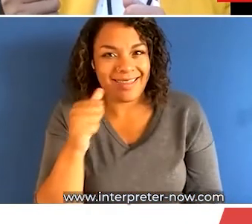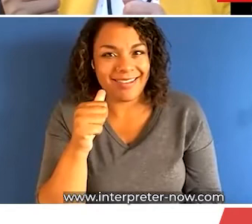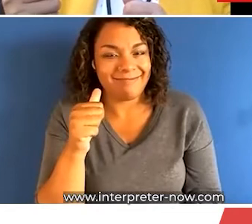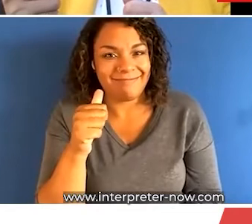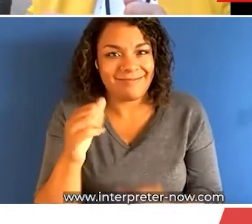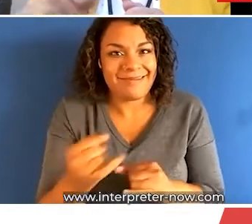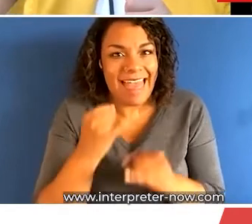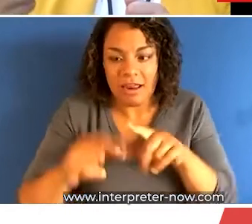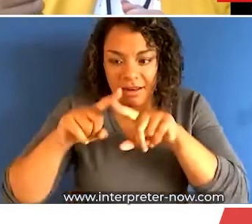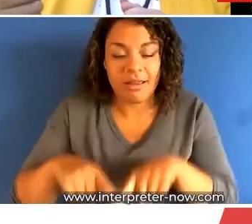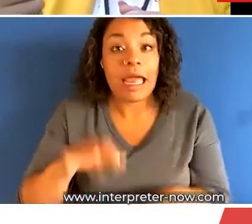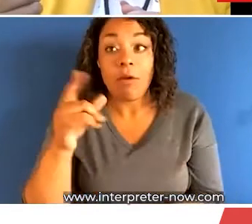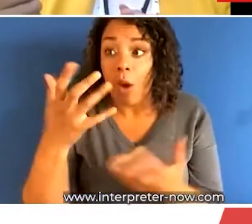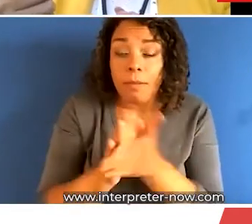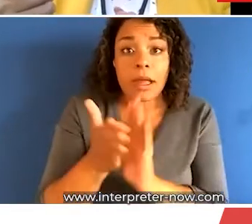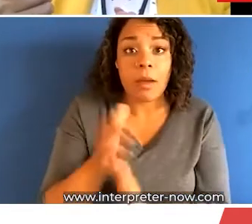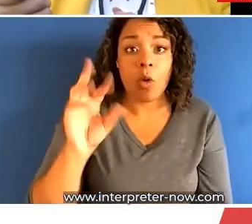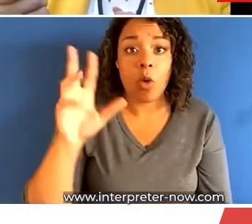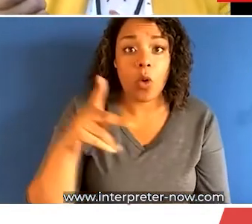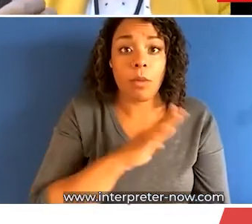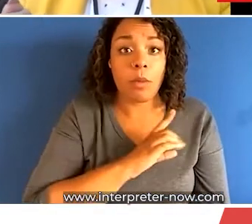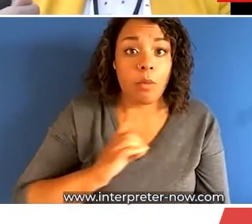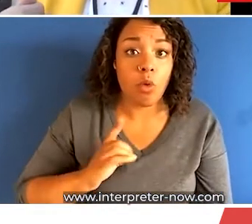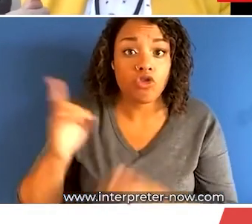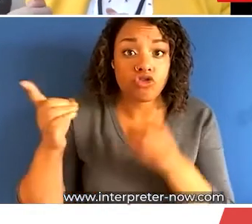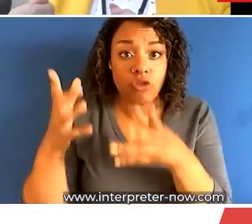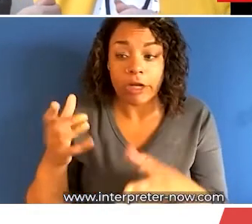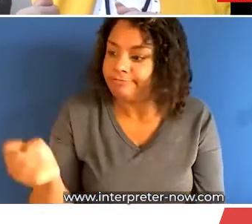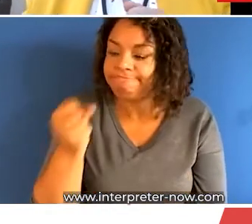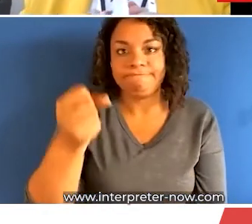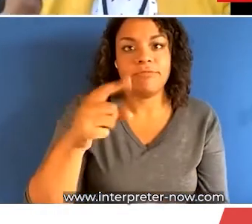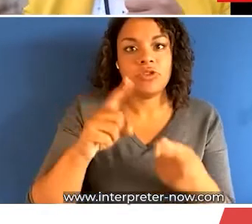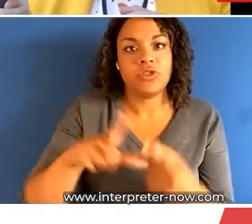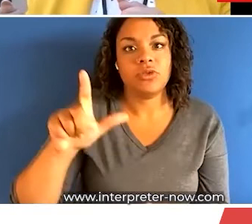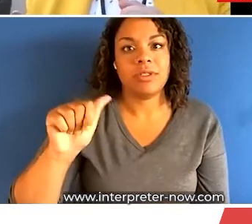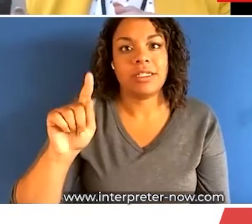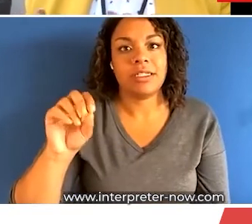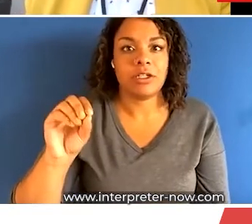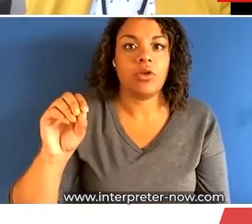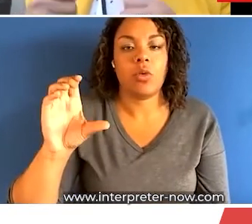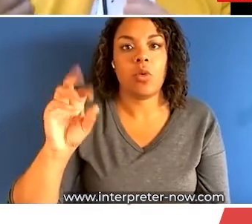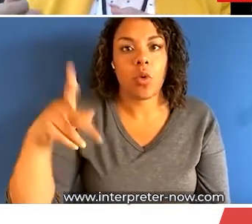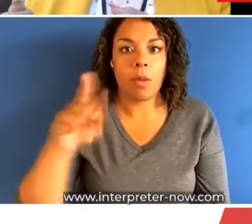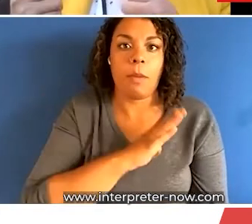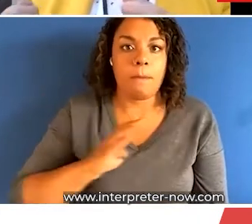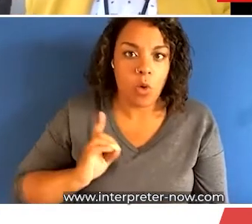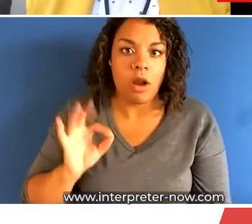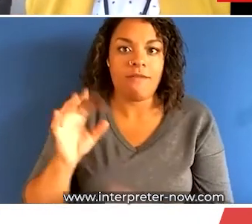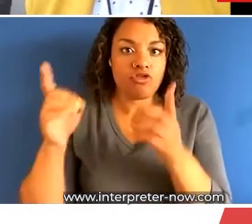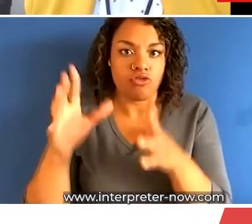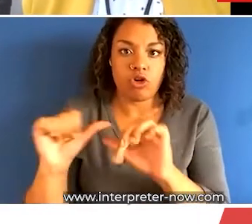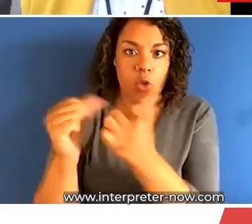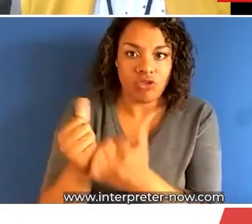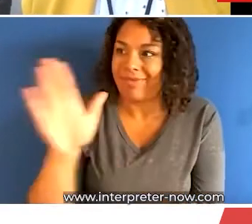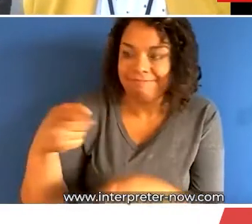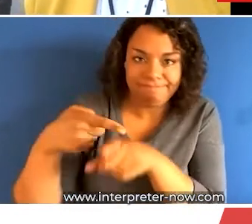be a corporate board of director, I send them over to Latino Corporate Board of Directors Association, because that's what they focus on and that's what they're really good